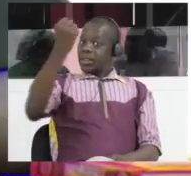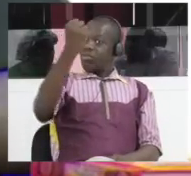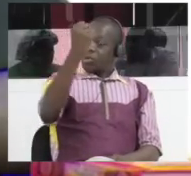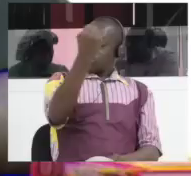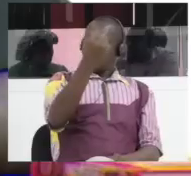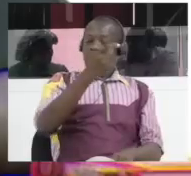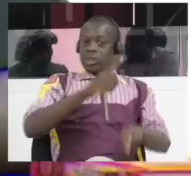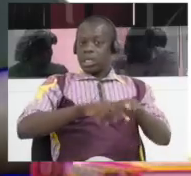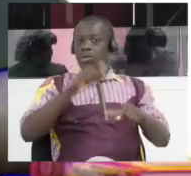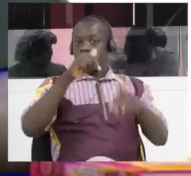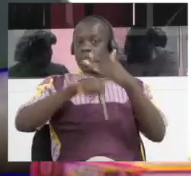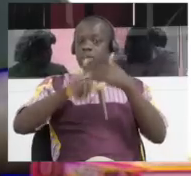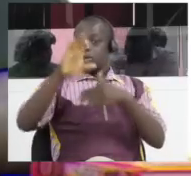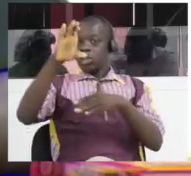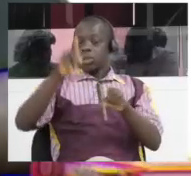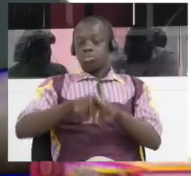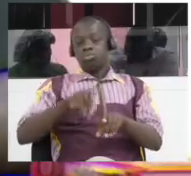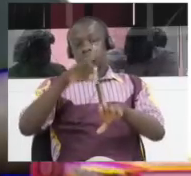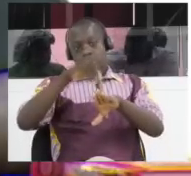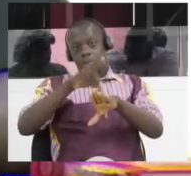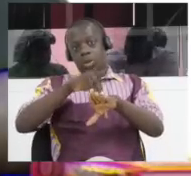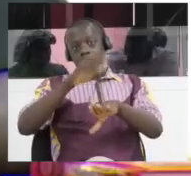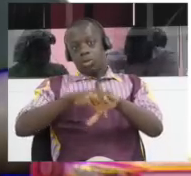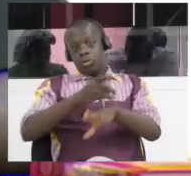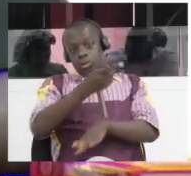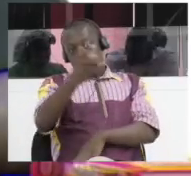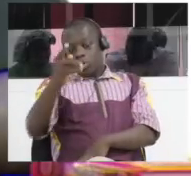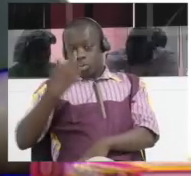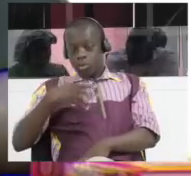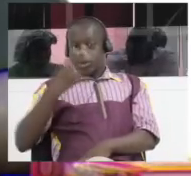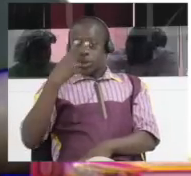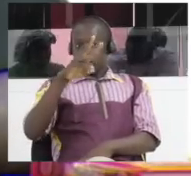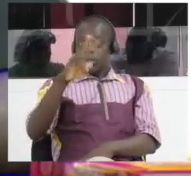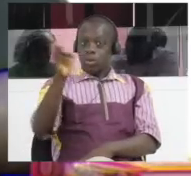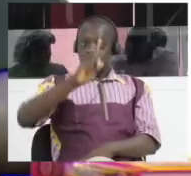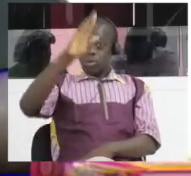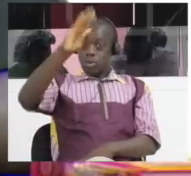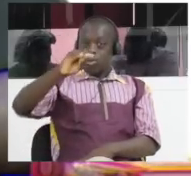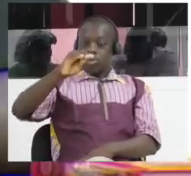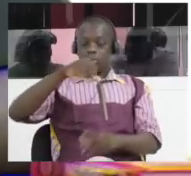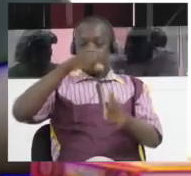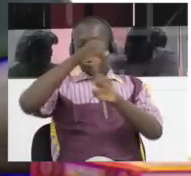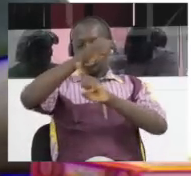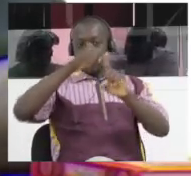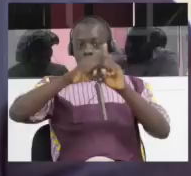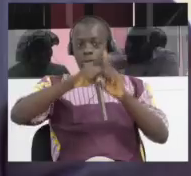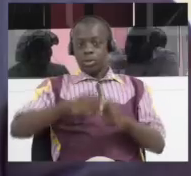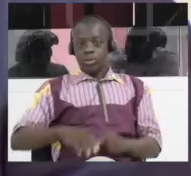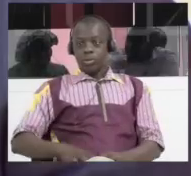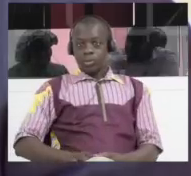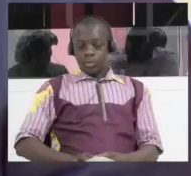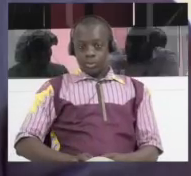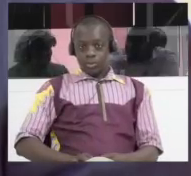moment in the destiny of the country, and then it is up to you to go and see what you do with the situation.